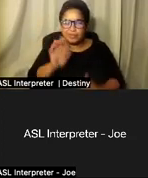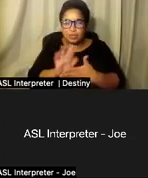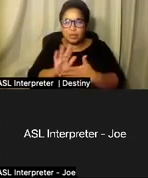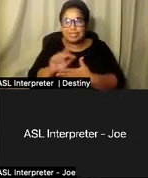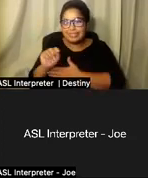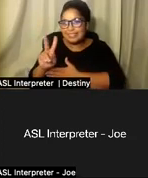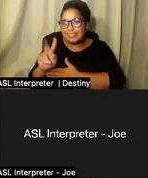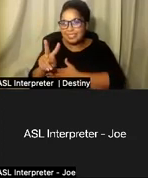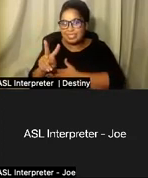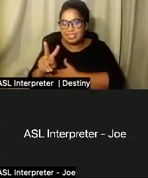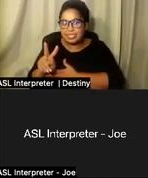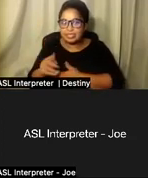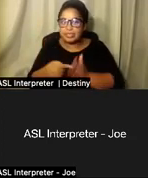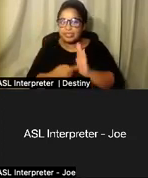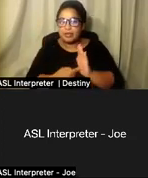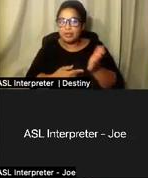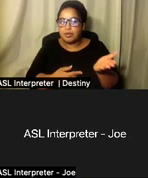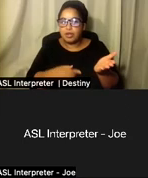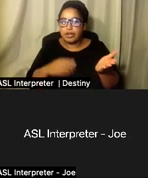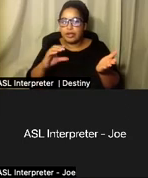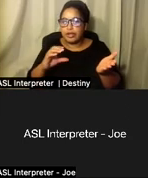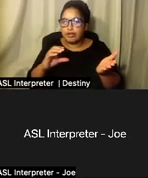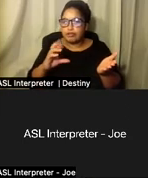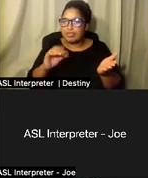television that's, I'm going to use the word credenza.